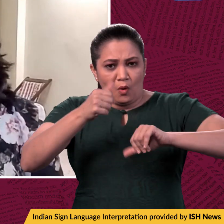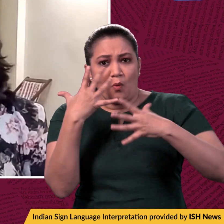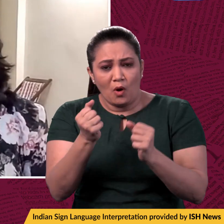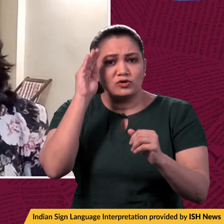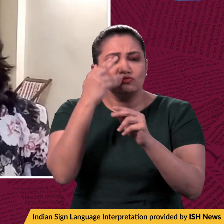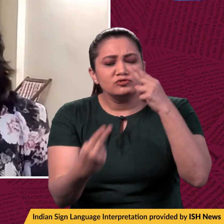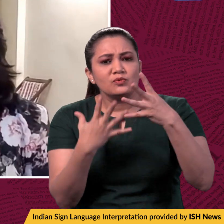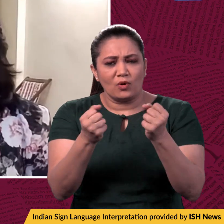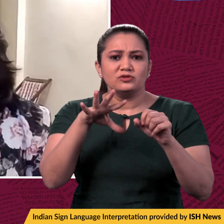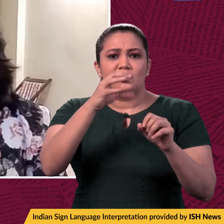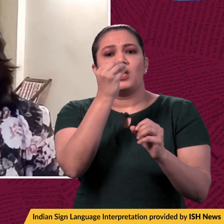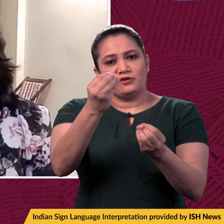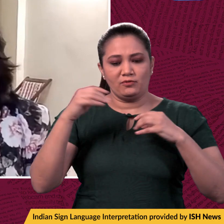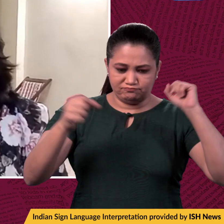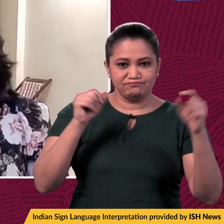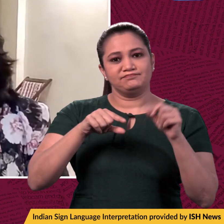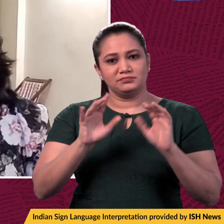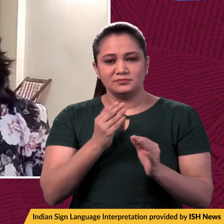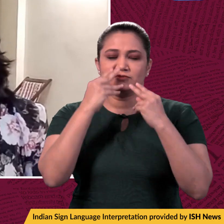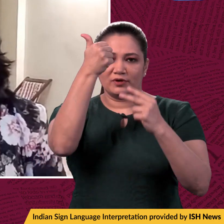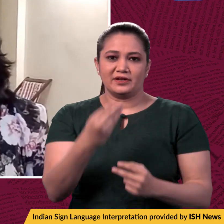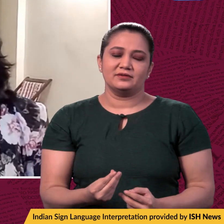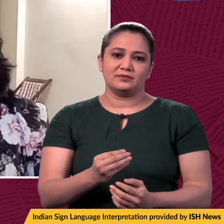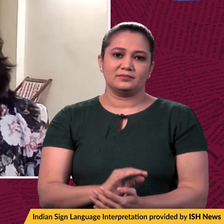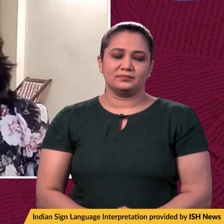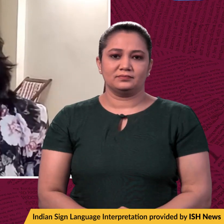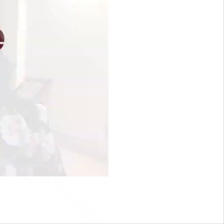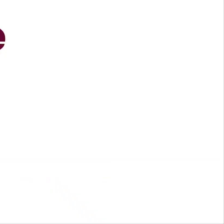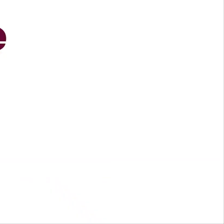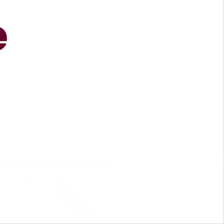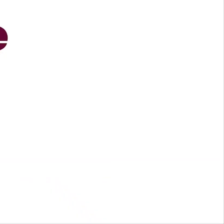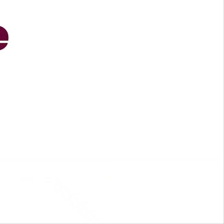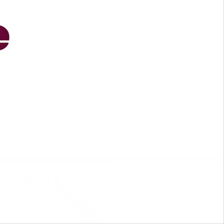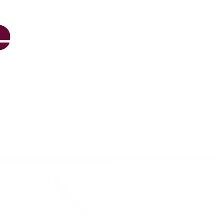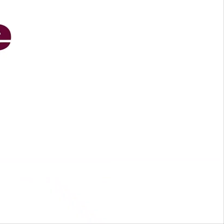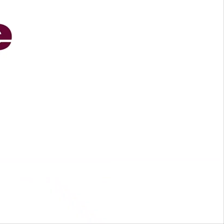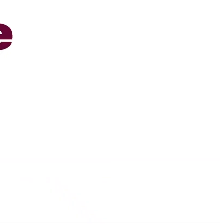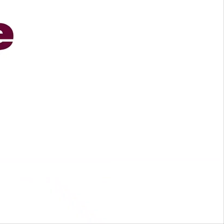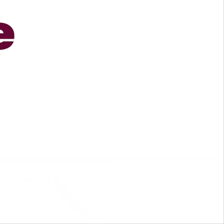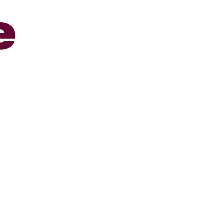feedback on the stories that you think that we should pick up in the comments below. Good night.